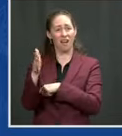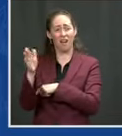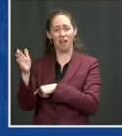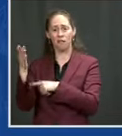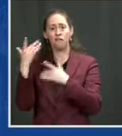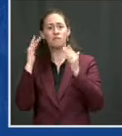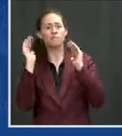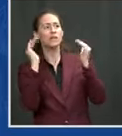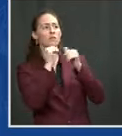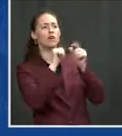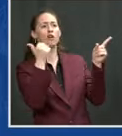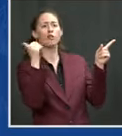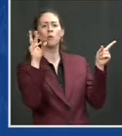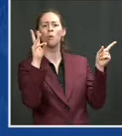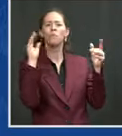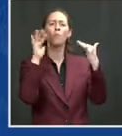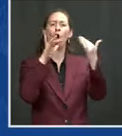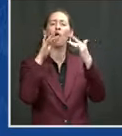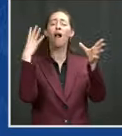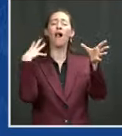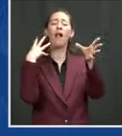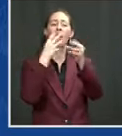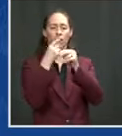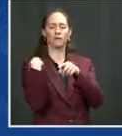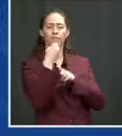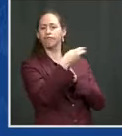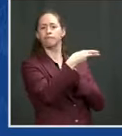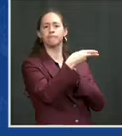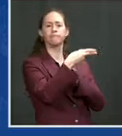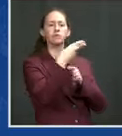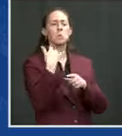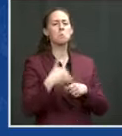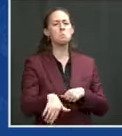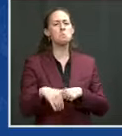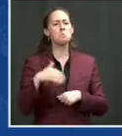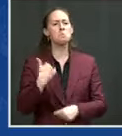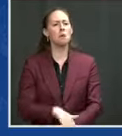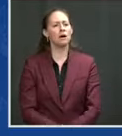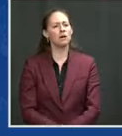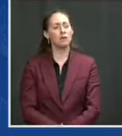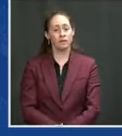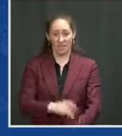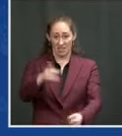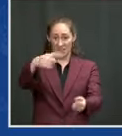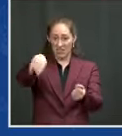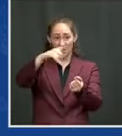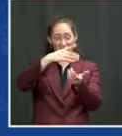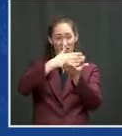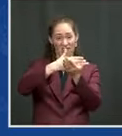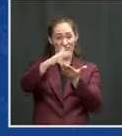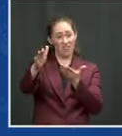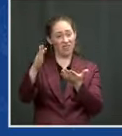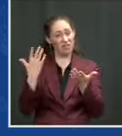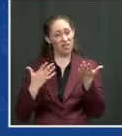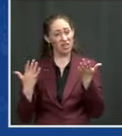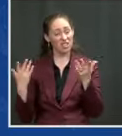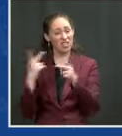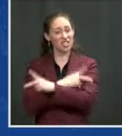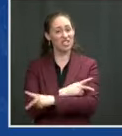astounding. And imagine what it would be if we didn't have you all doing what you did. So thank you. Thank you. Thank you.